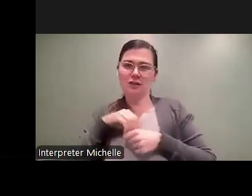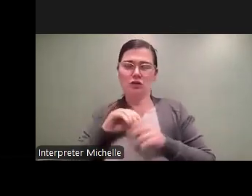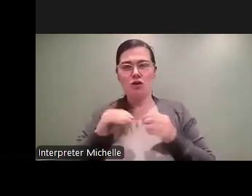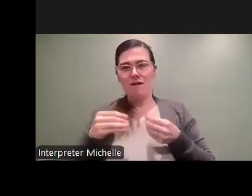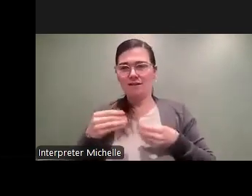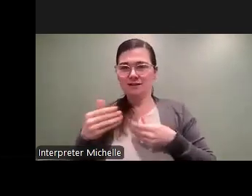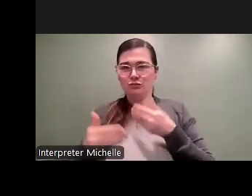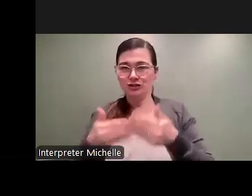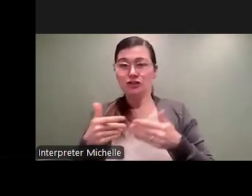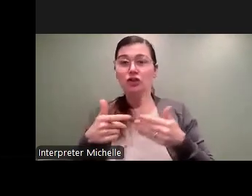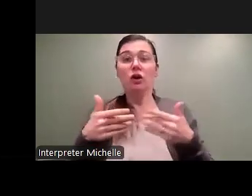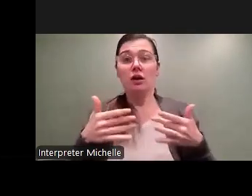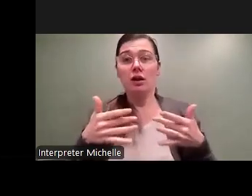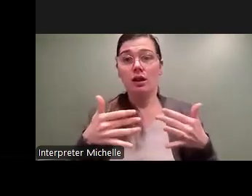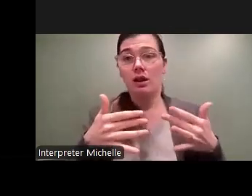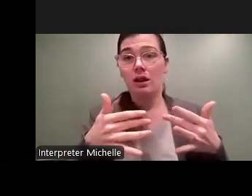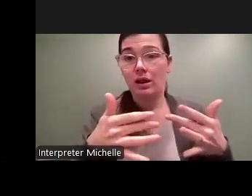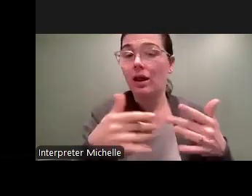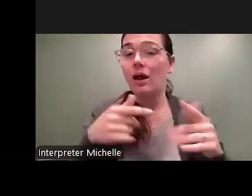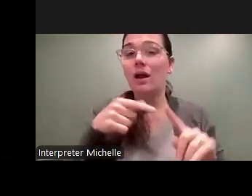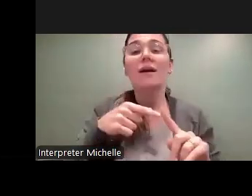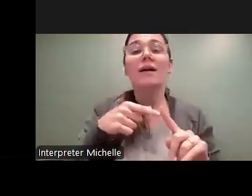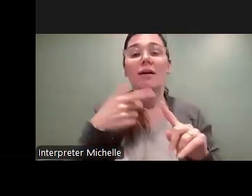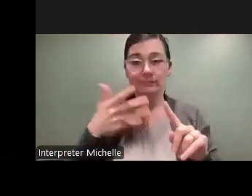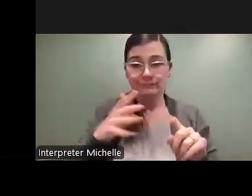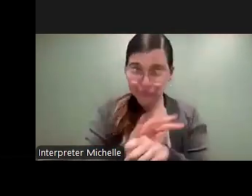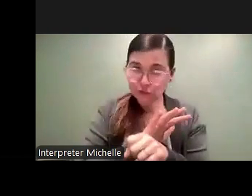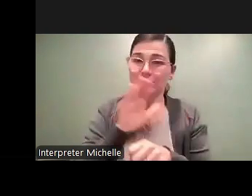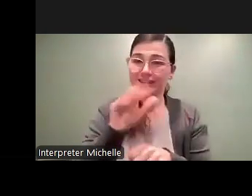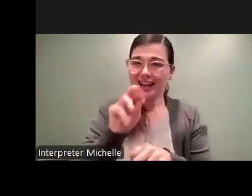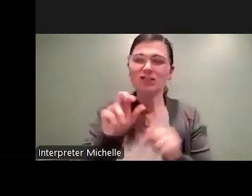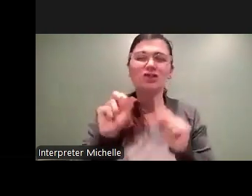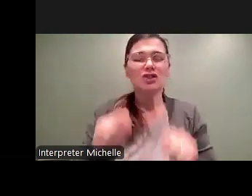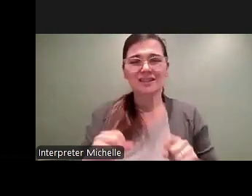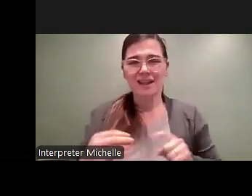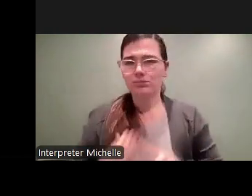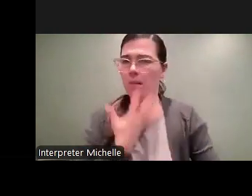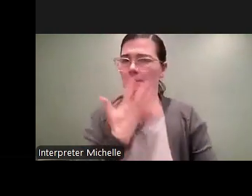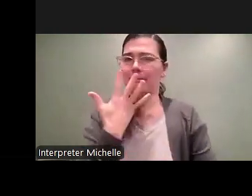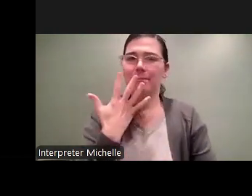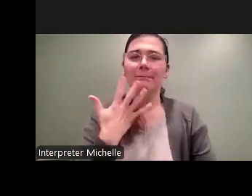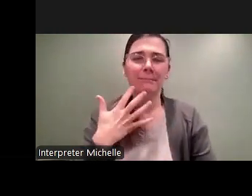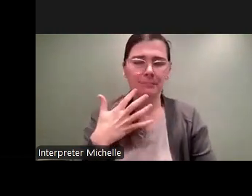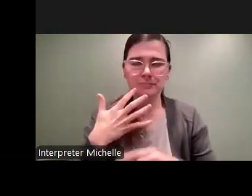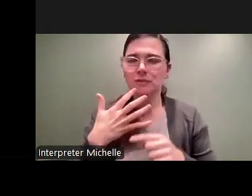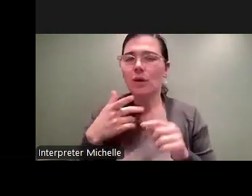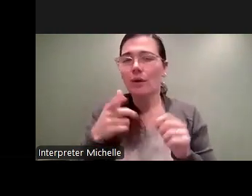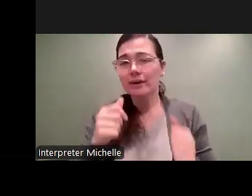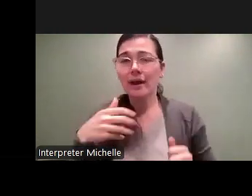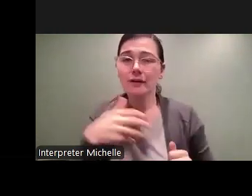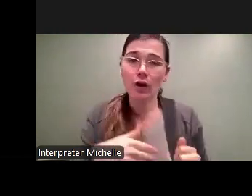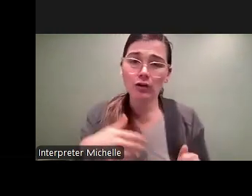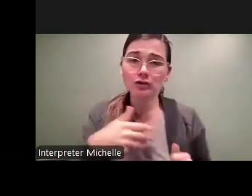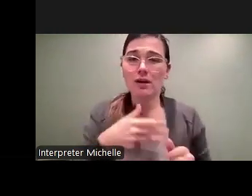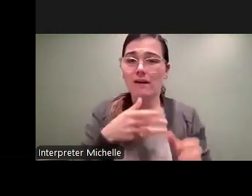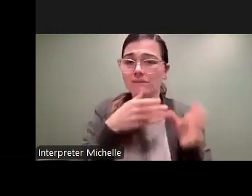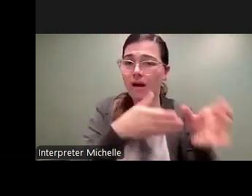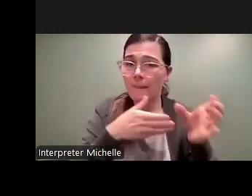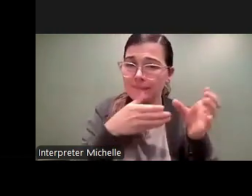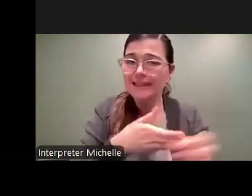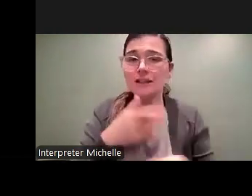it does progress and can get throughout the body. So you can have nausea, vomiting, and